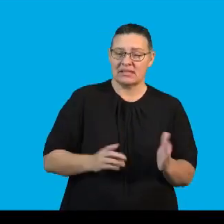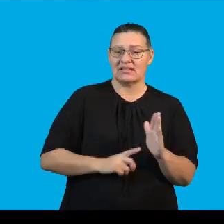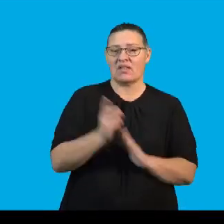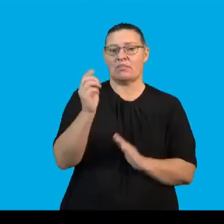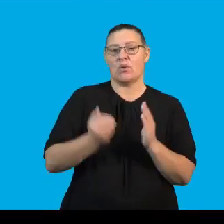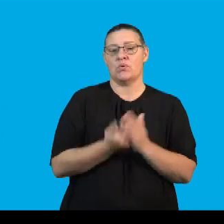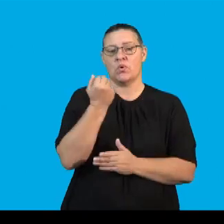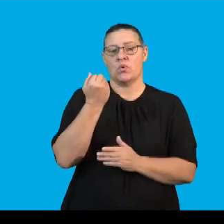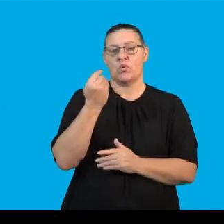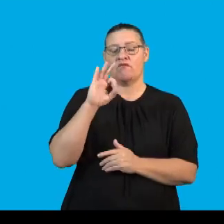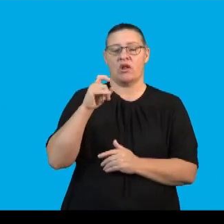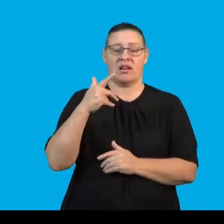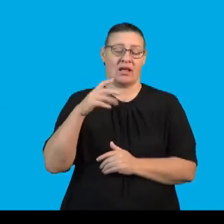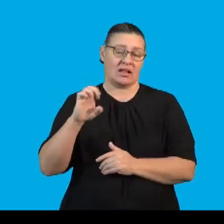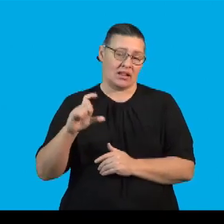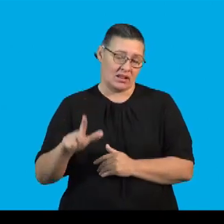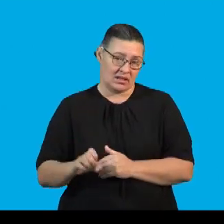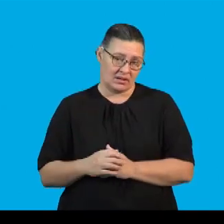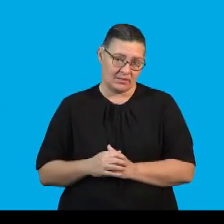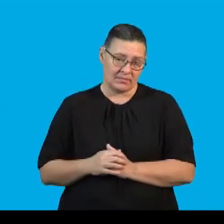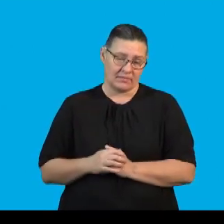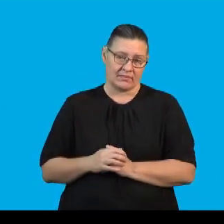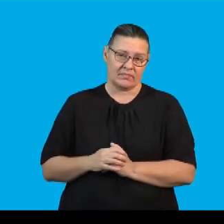the development of new follicle.